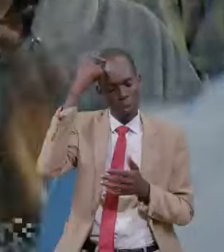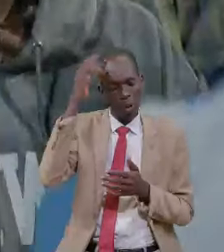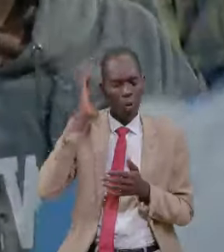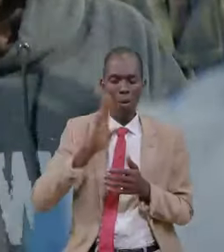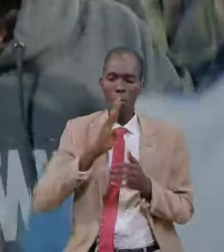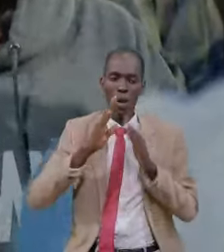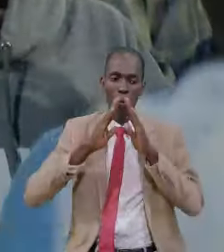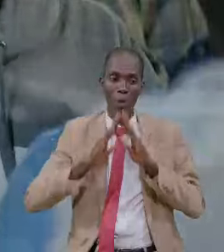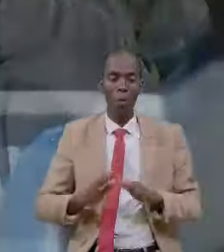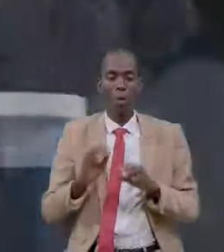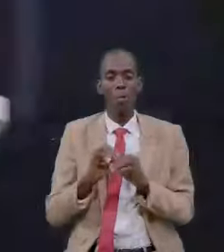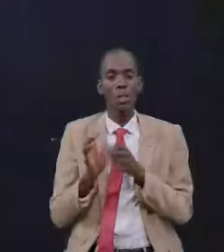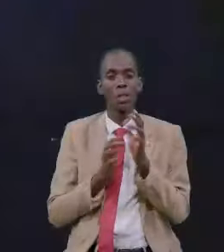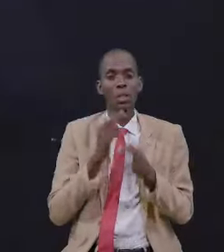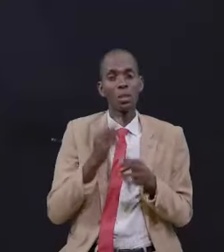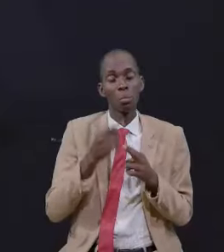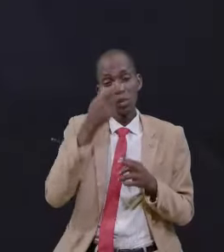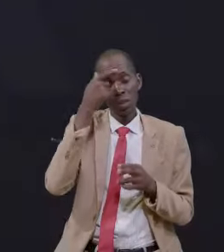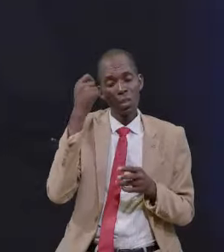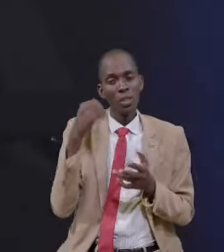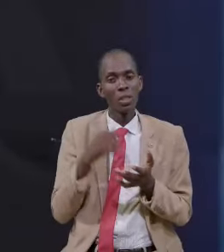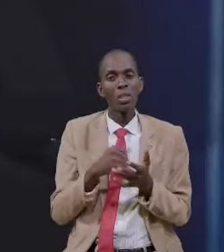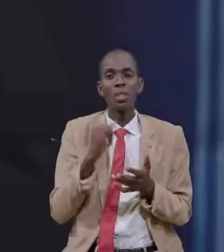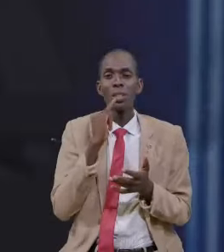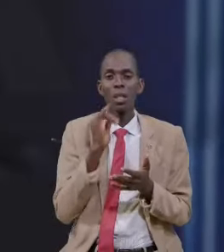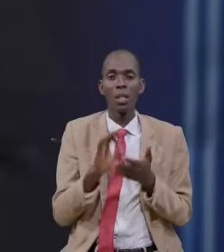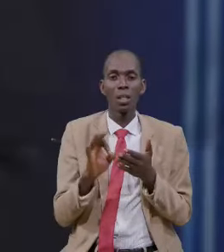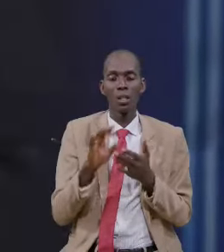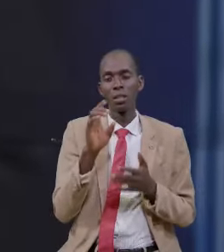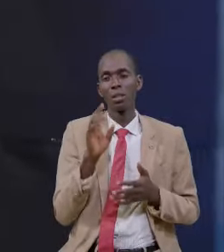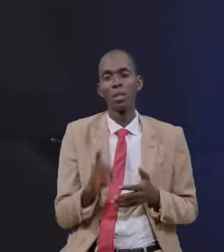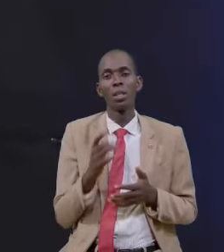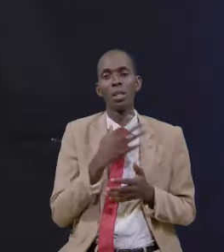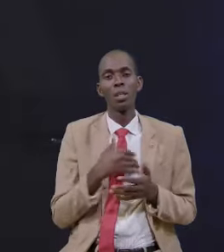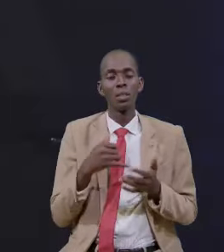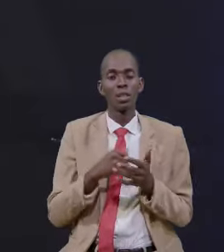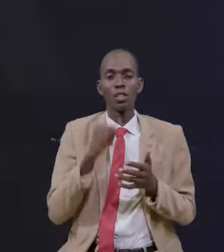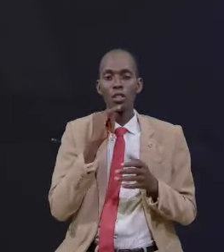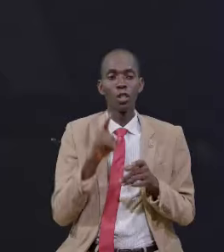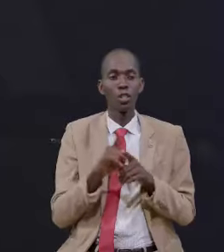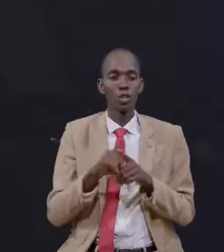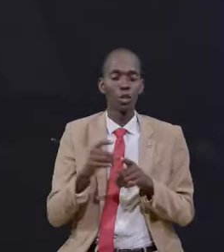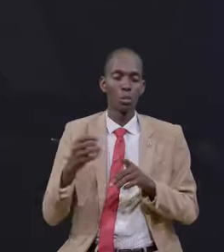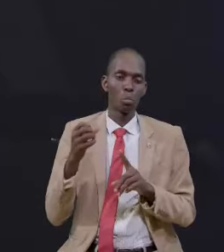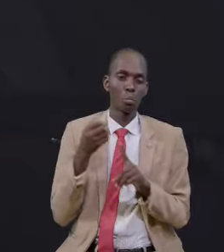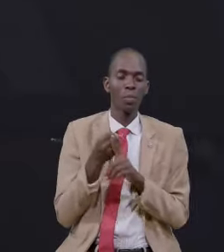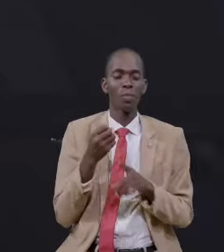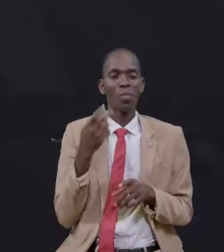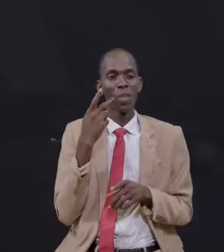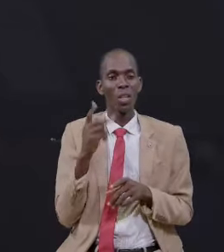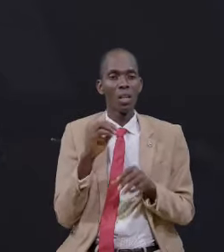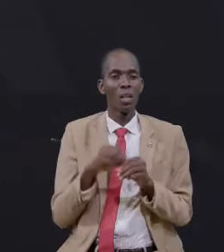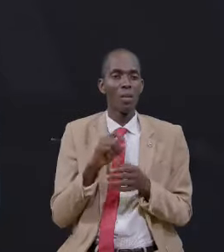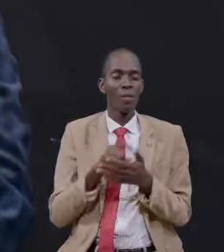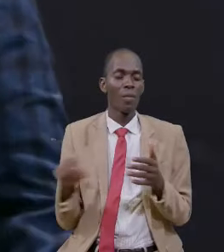Because it is imputed and also imparted. Look at verse 23. It says,